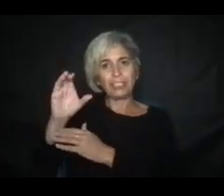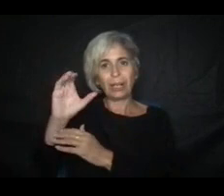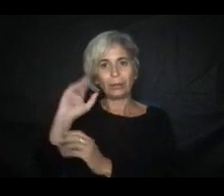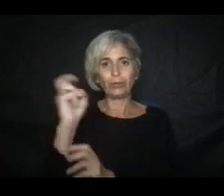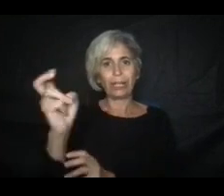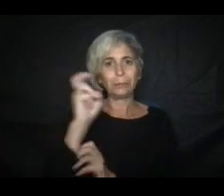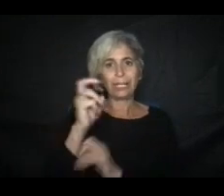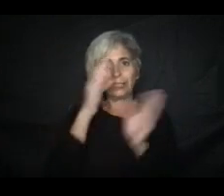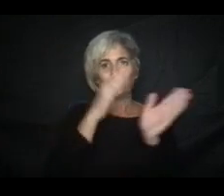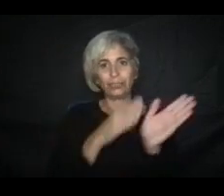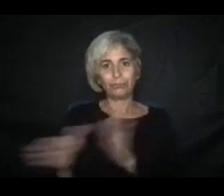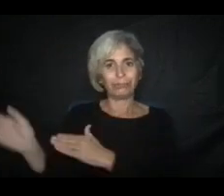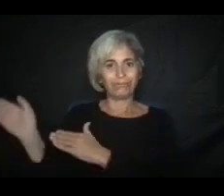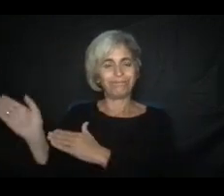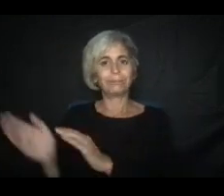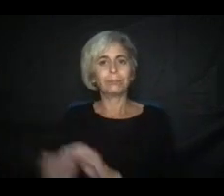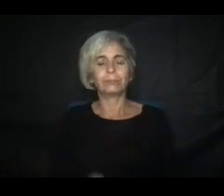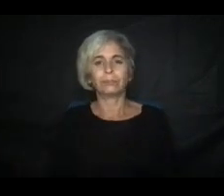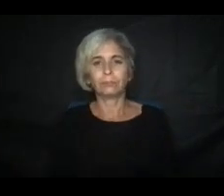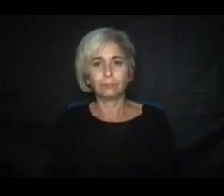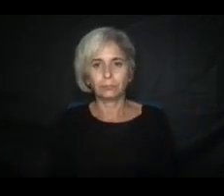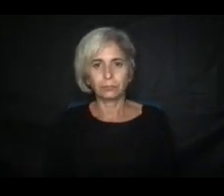Agency.